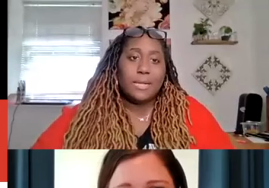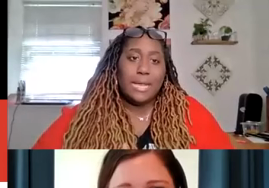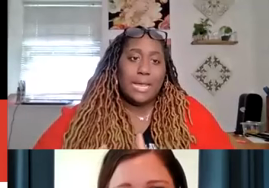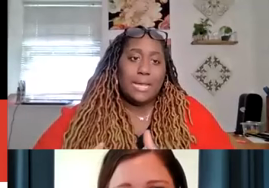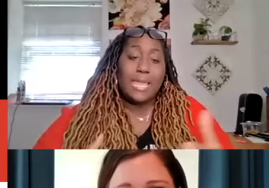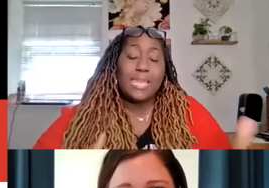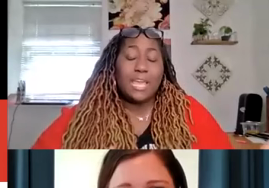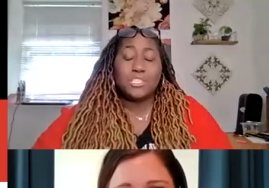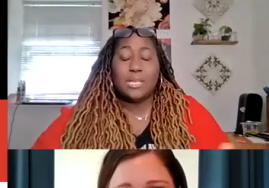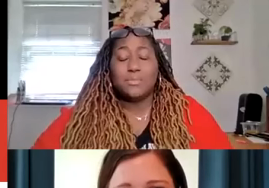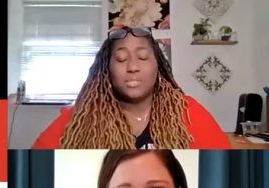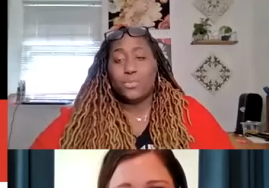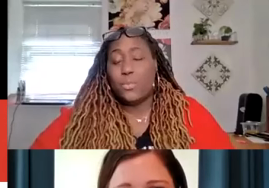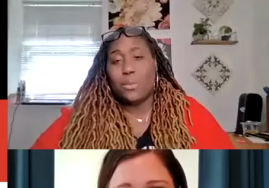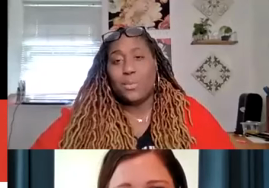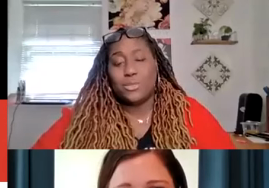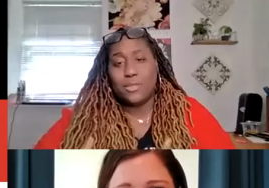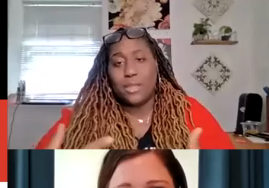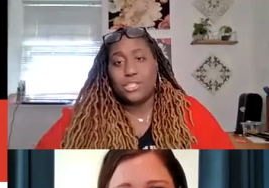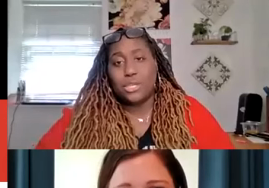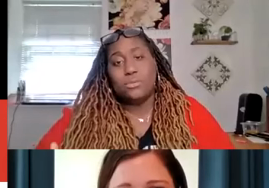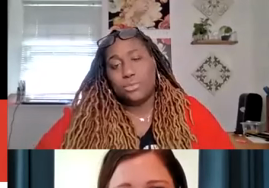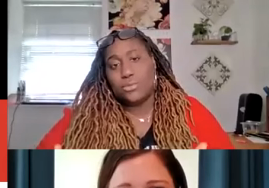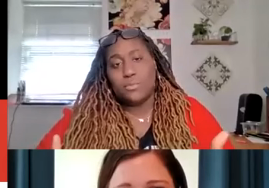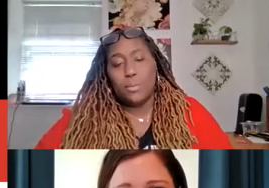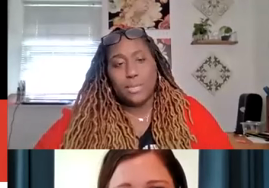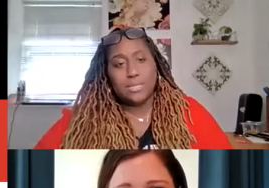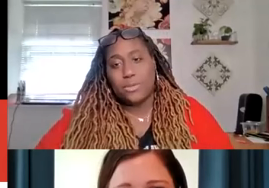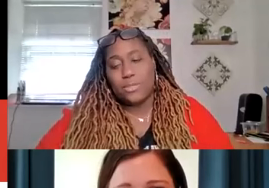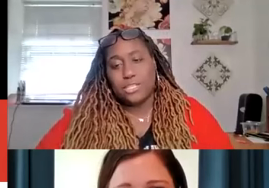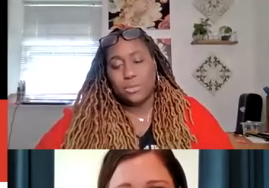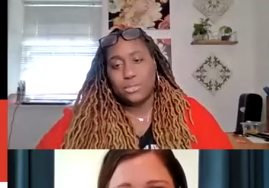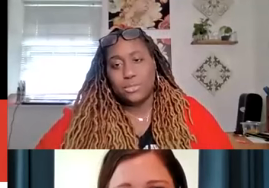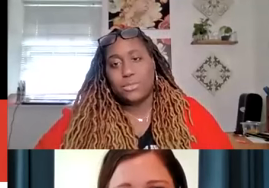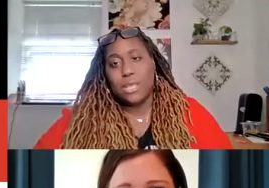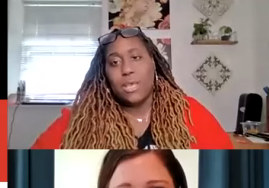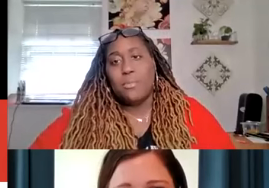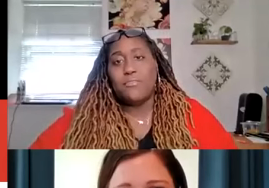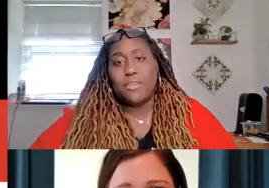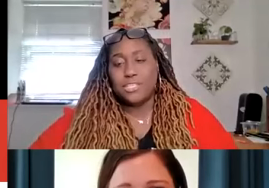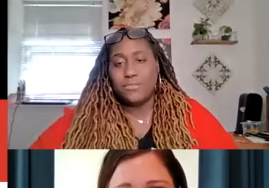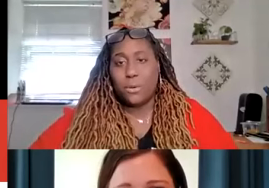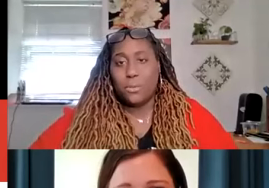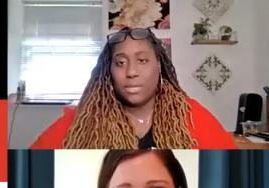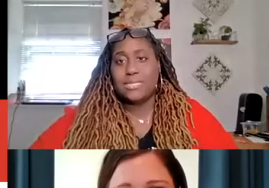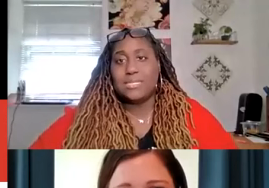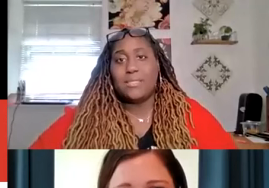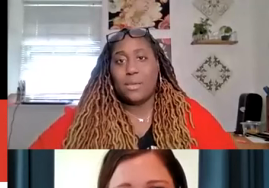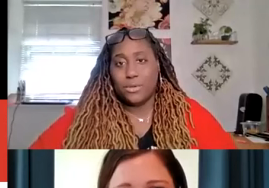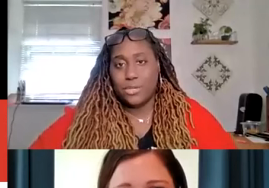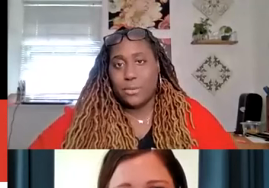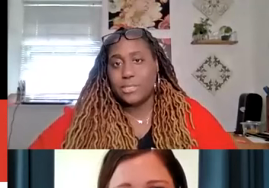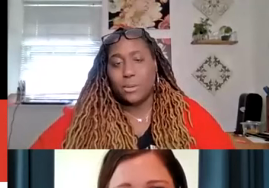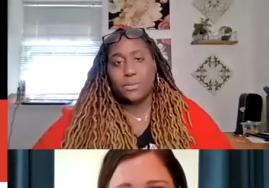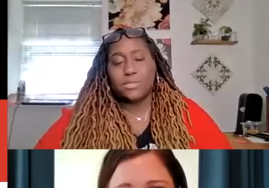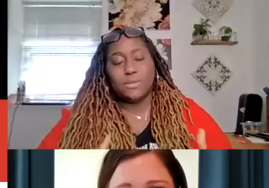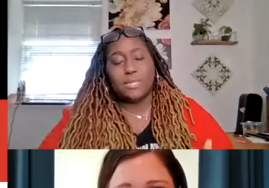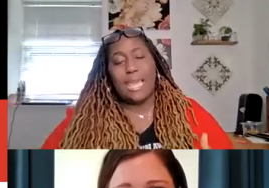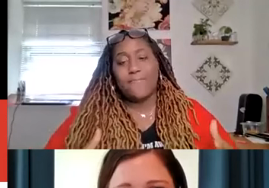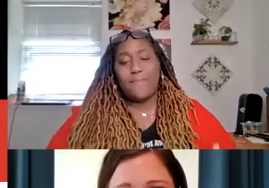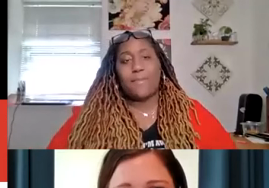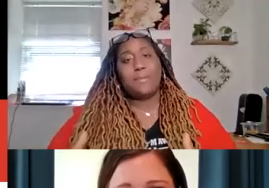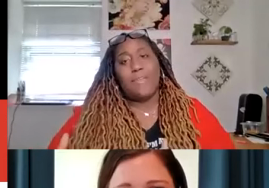our engaged customers, we want to make sure that they don't lose momentum or they don't lose motivation for what it is that they were doing. So